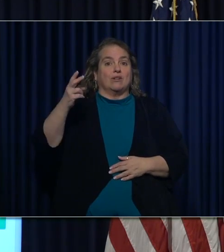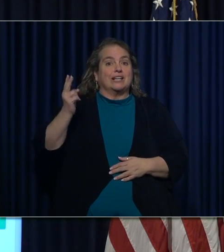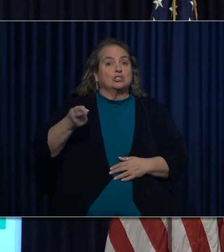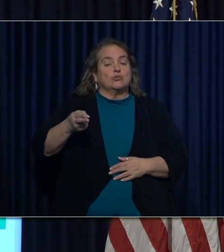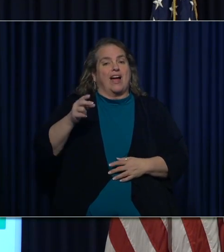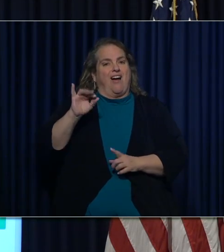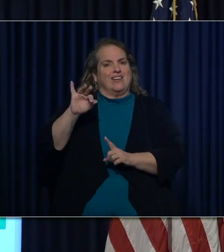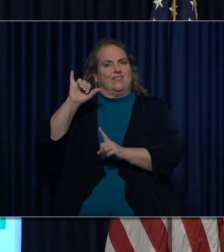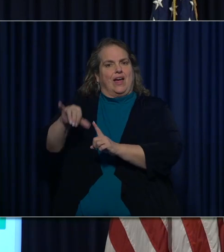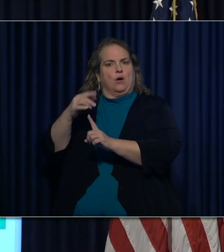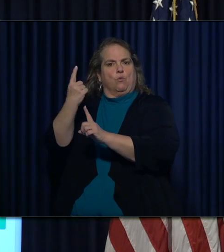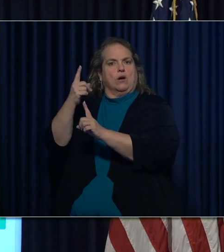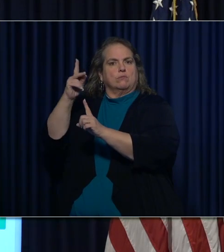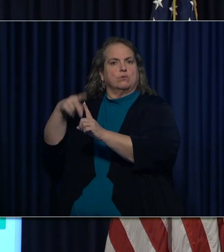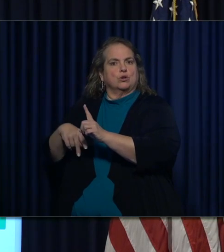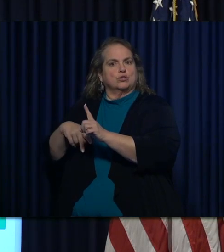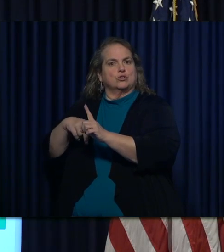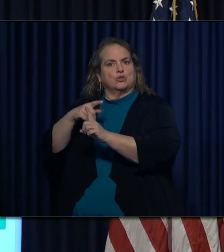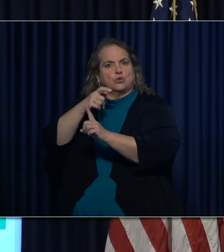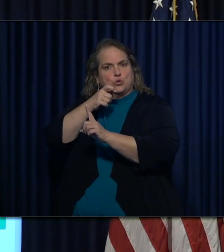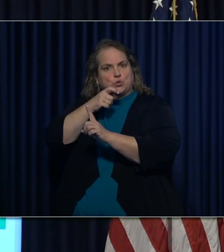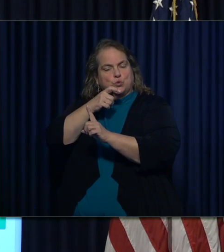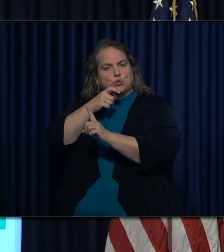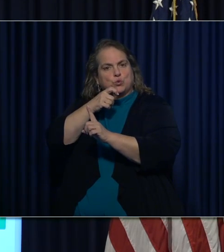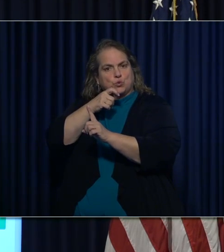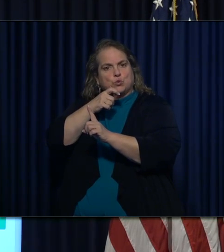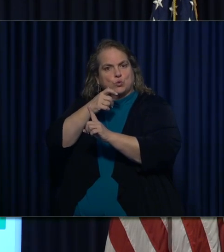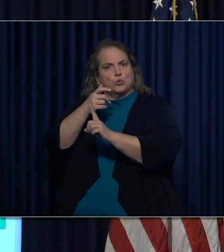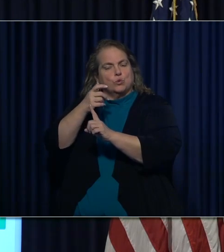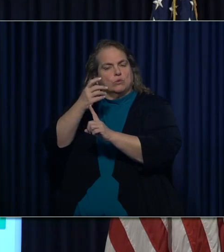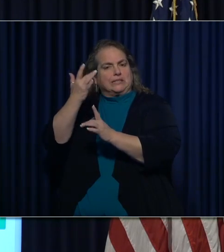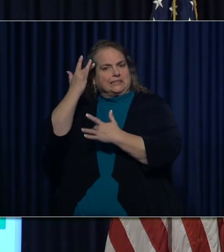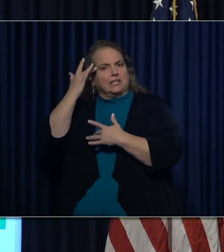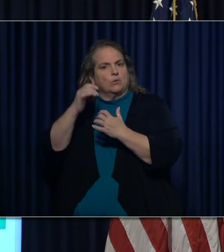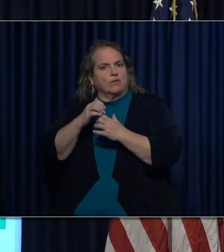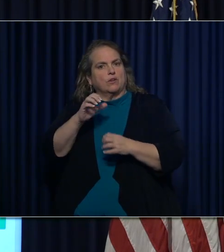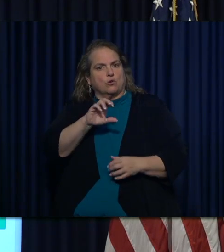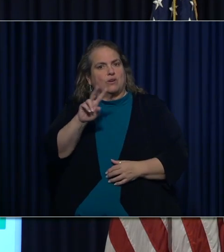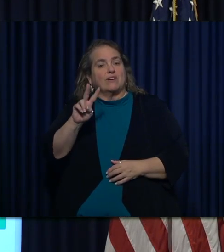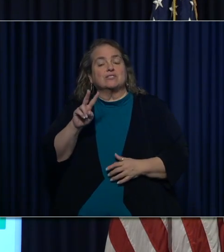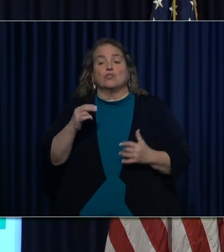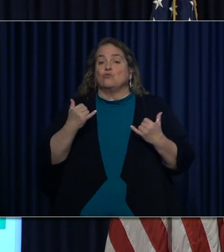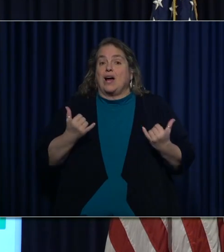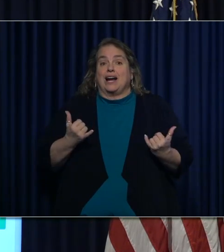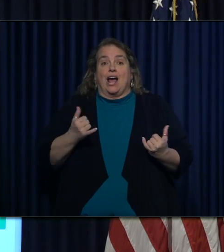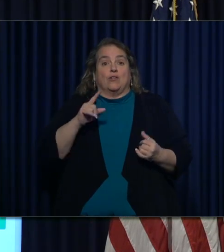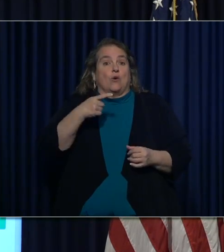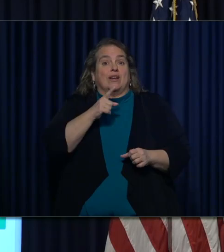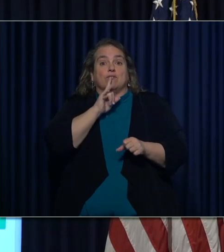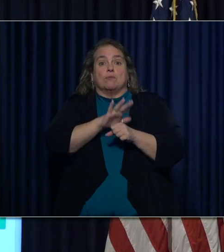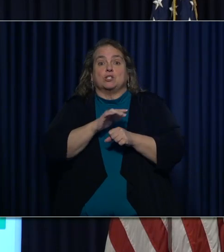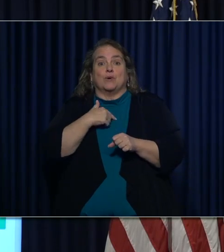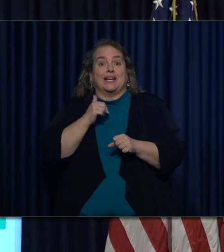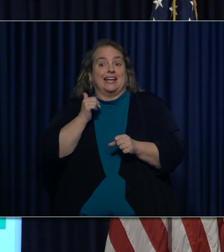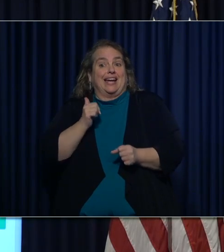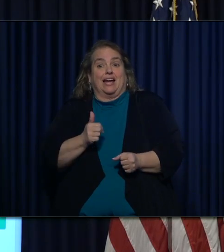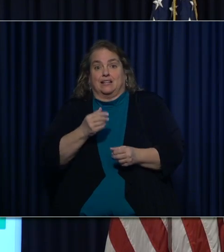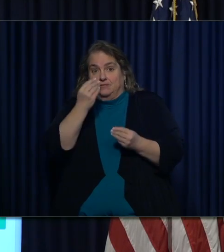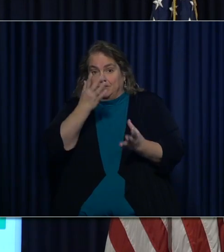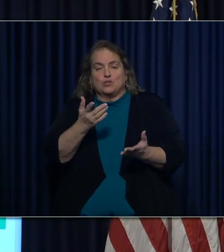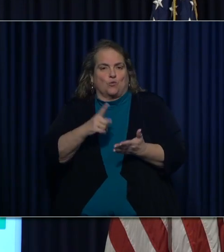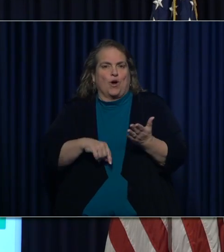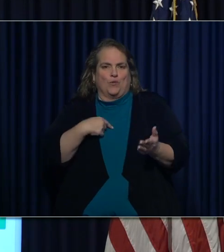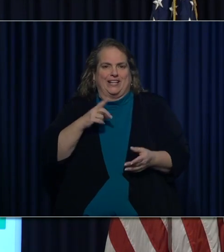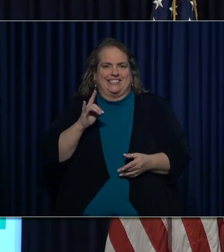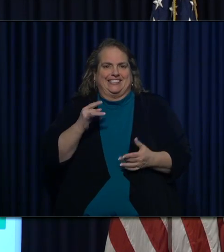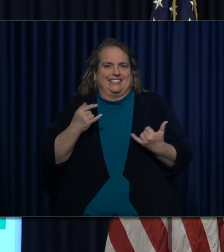have you of the Harris? Right now, the information we confirmed is all we can confirm,